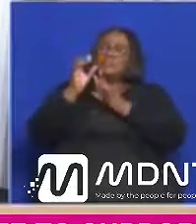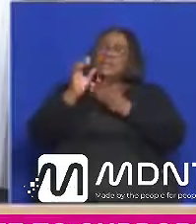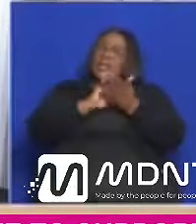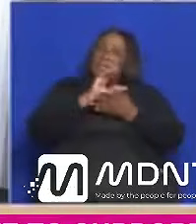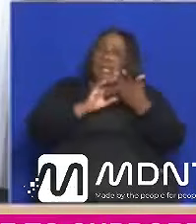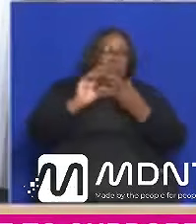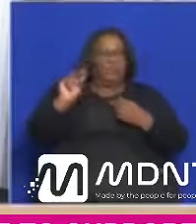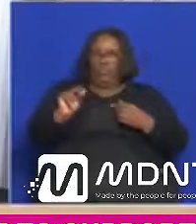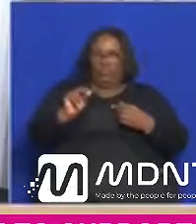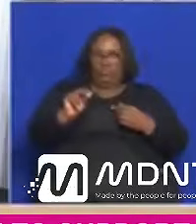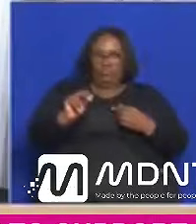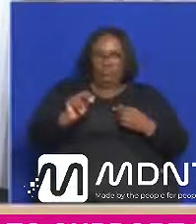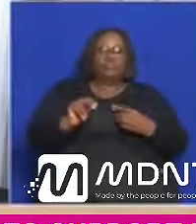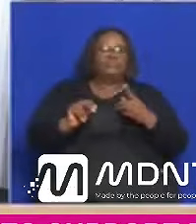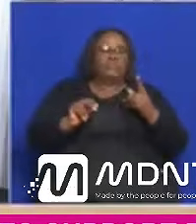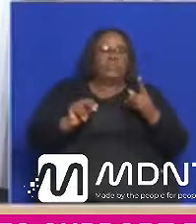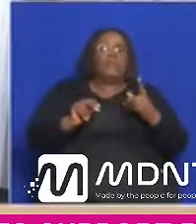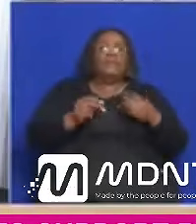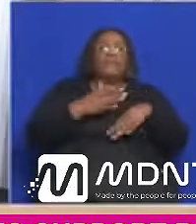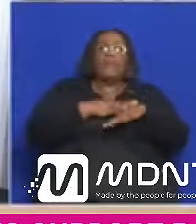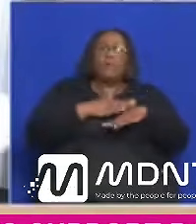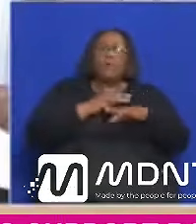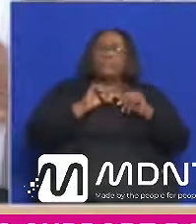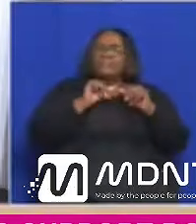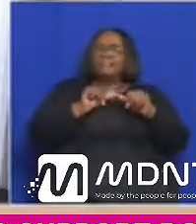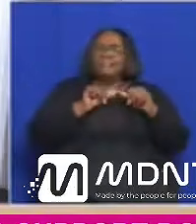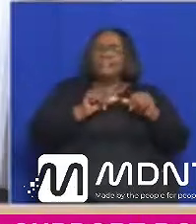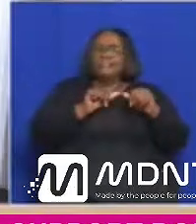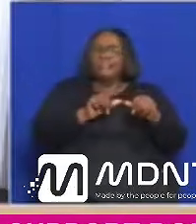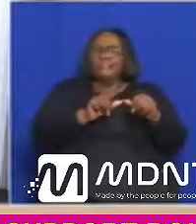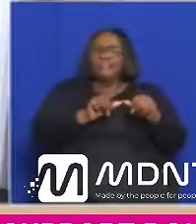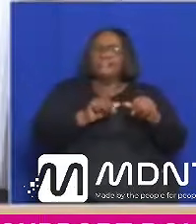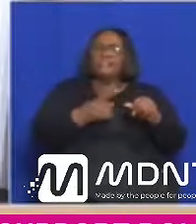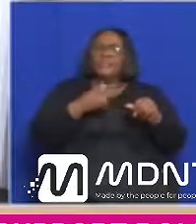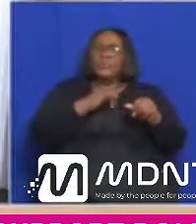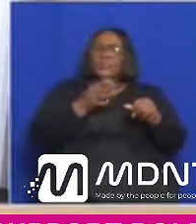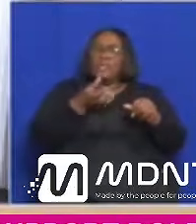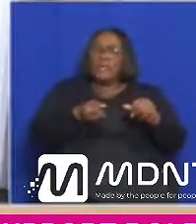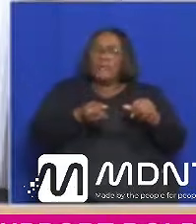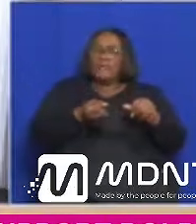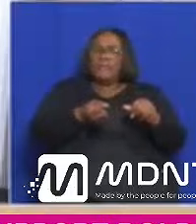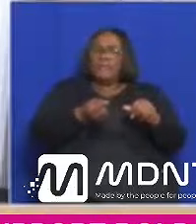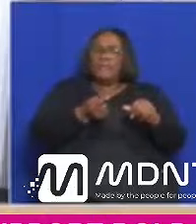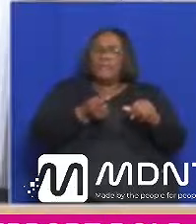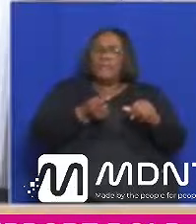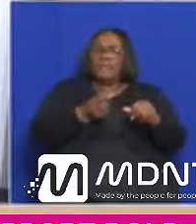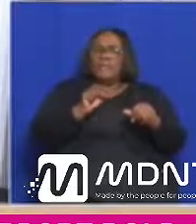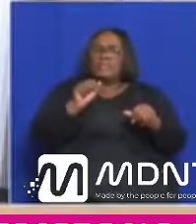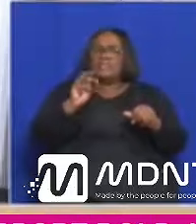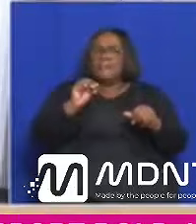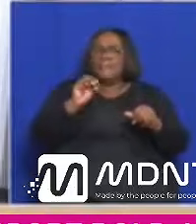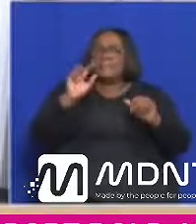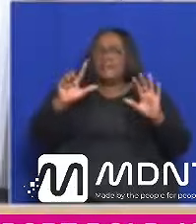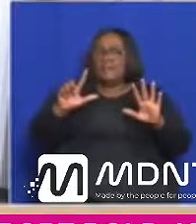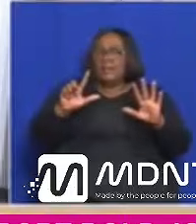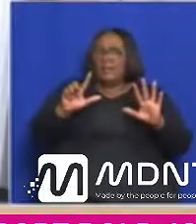If we go further, then we have a notification, it's SM7. You share